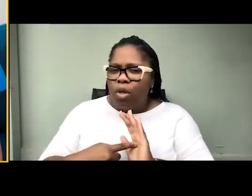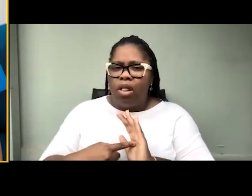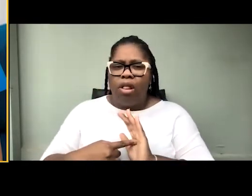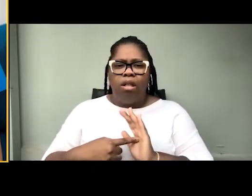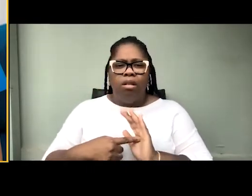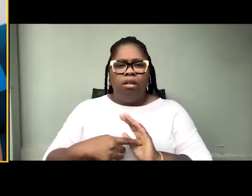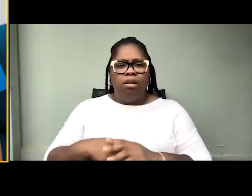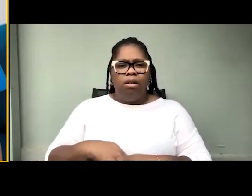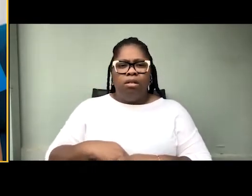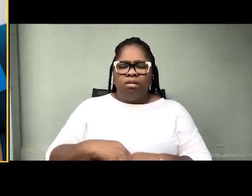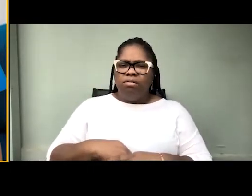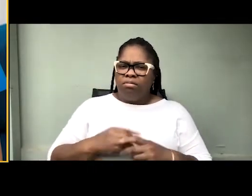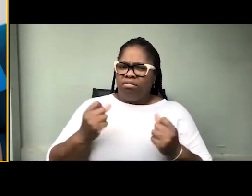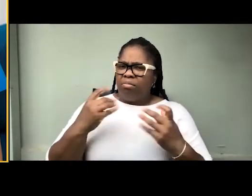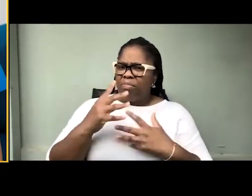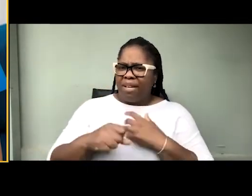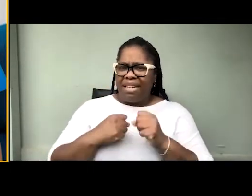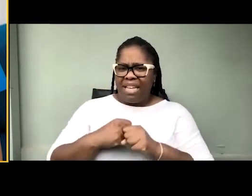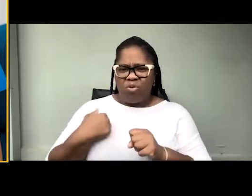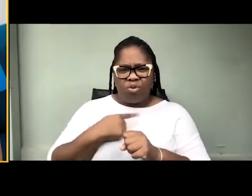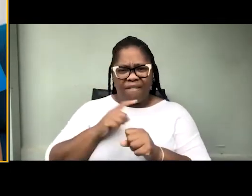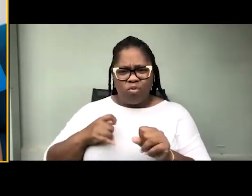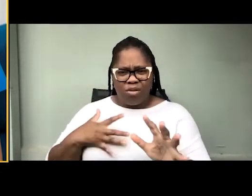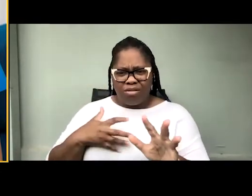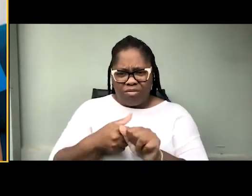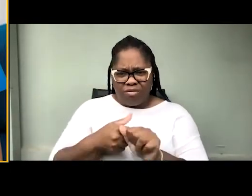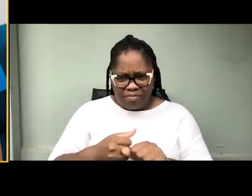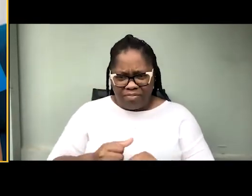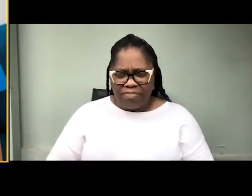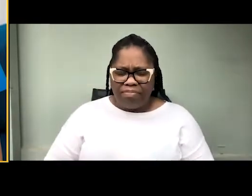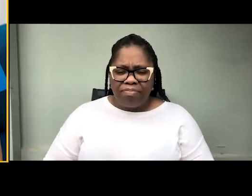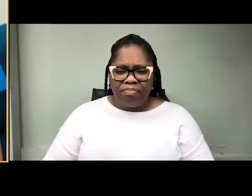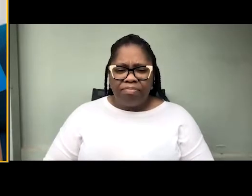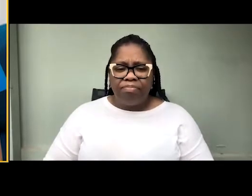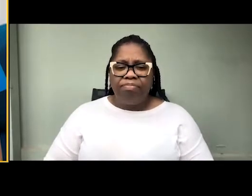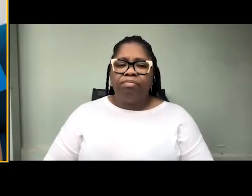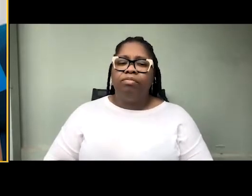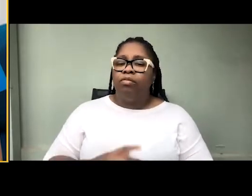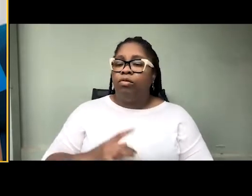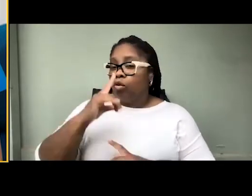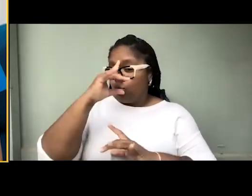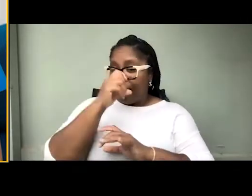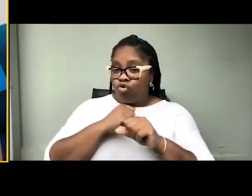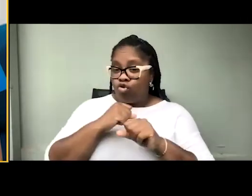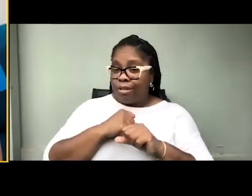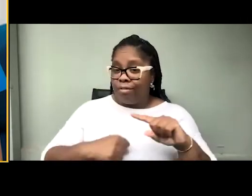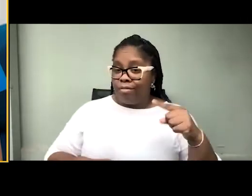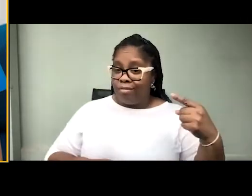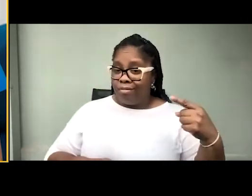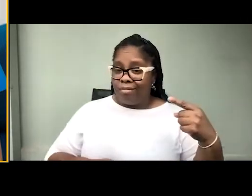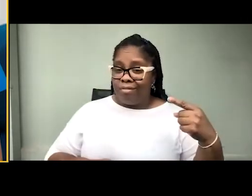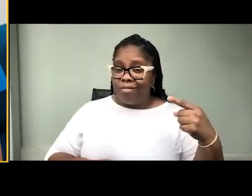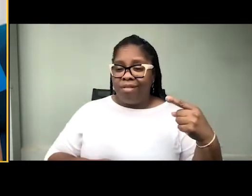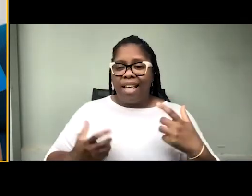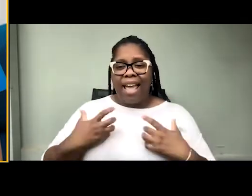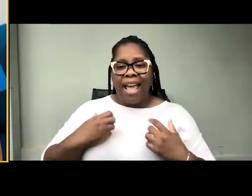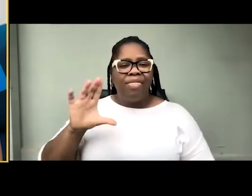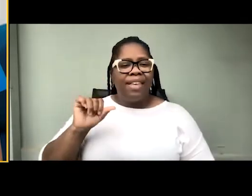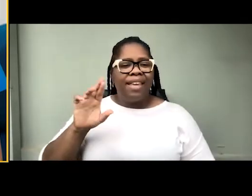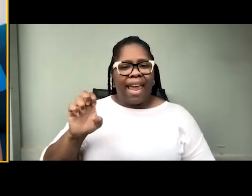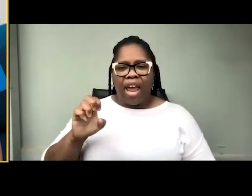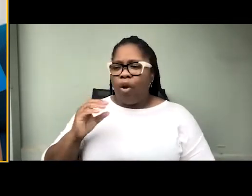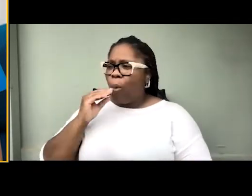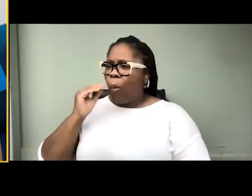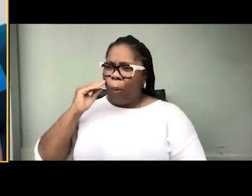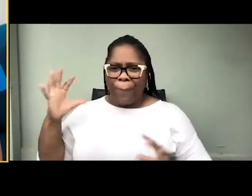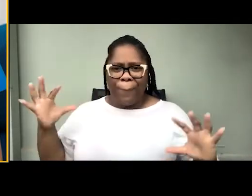of years to make up for. Strategies here, really, the first one is bridging healthcare with home. So